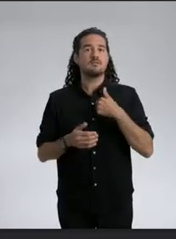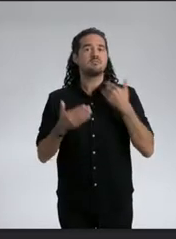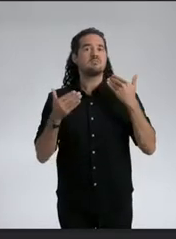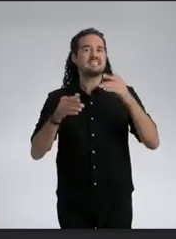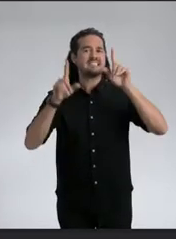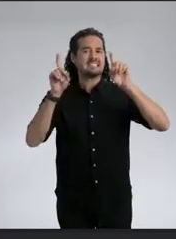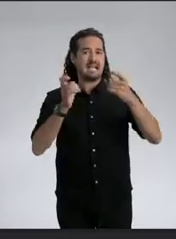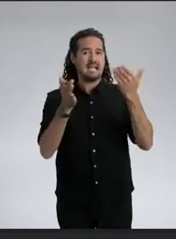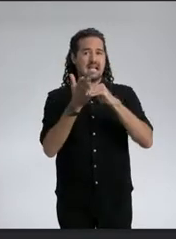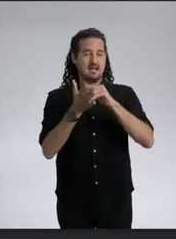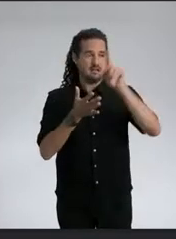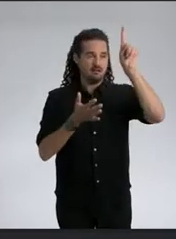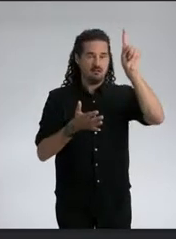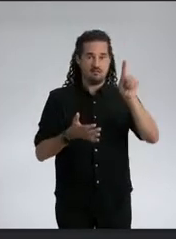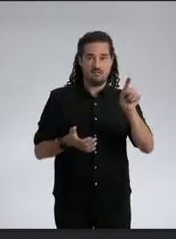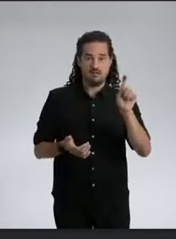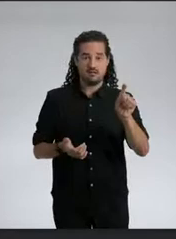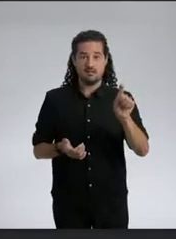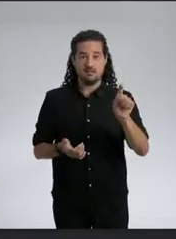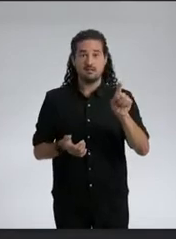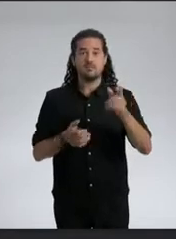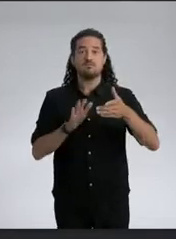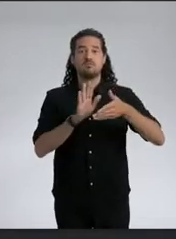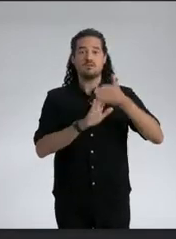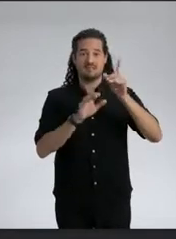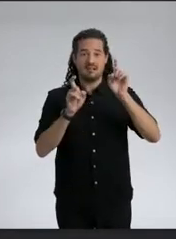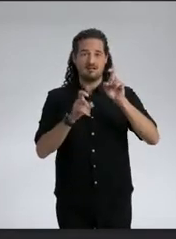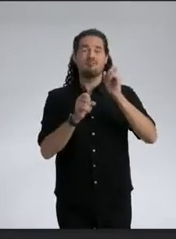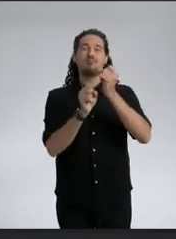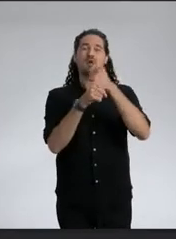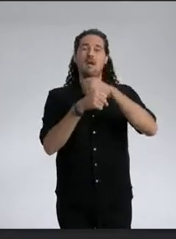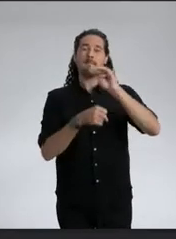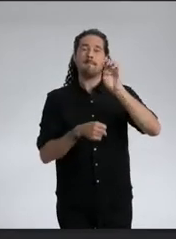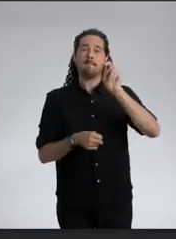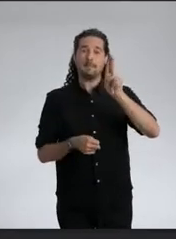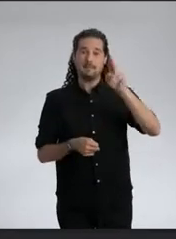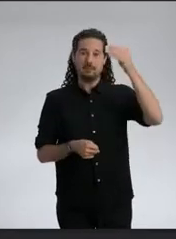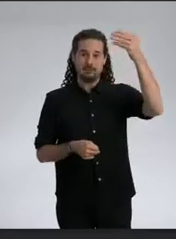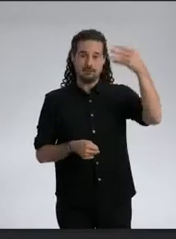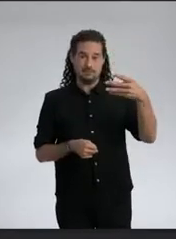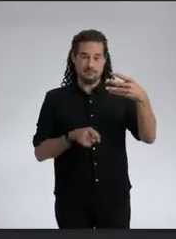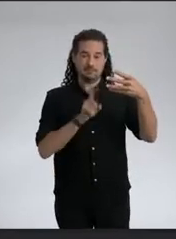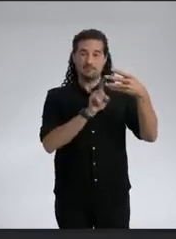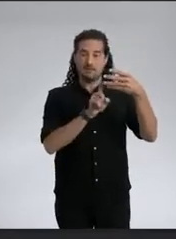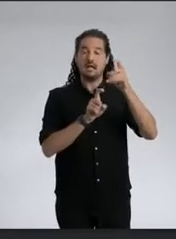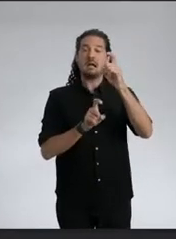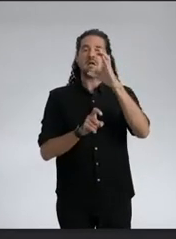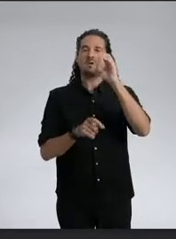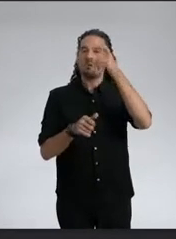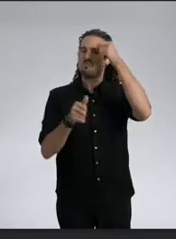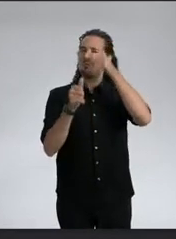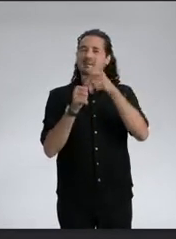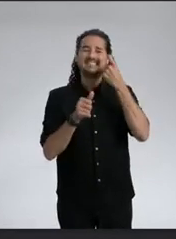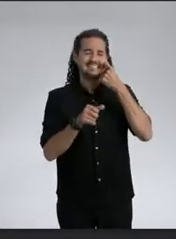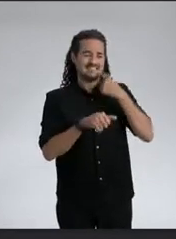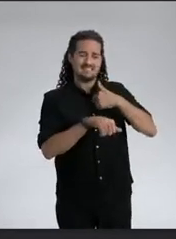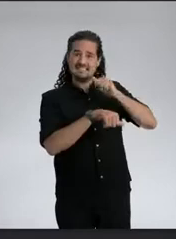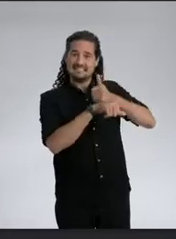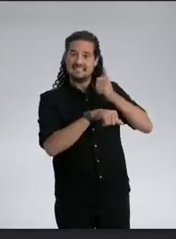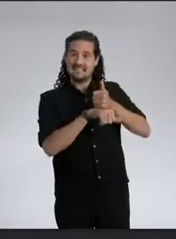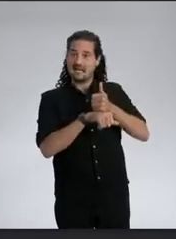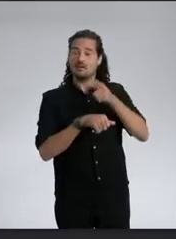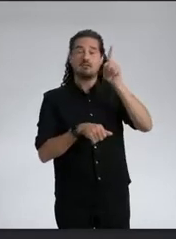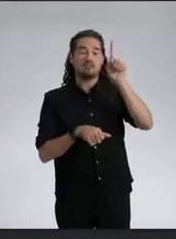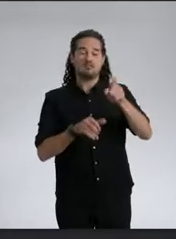feature, available from the product menu. Xcode remembers what I did last time, so it's really easy. My test